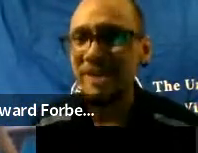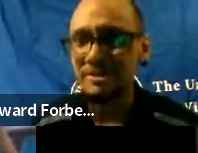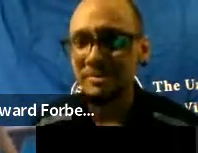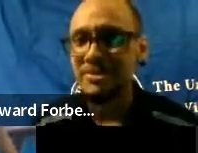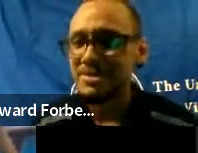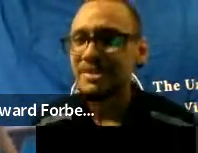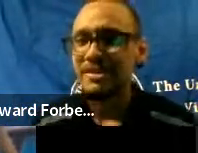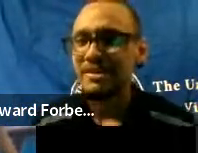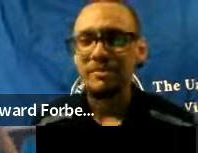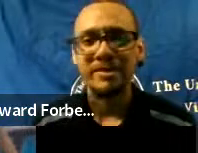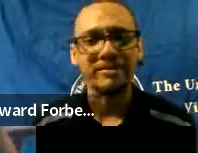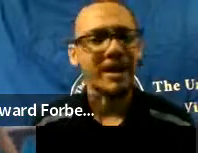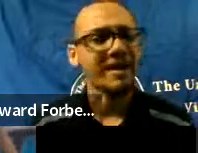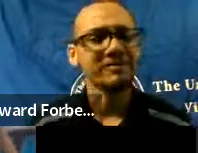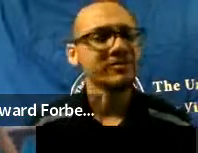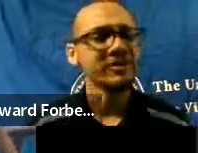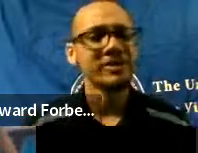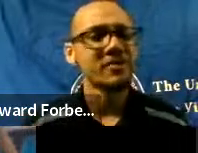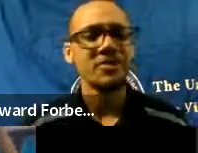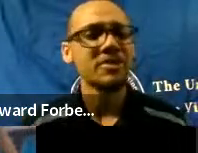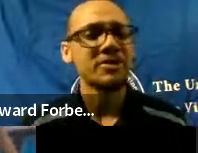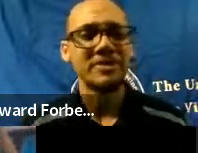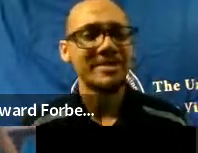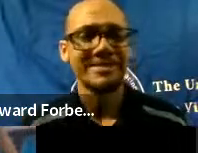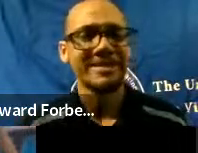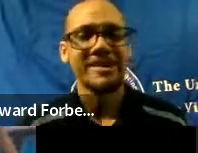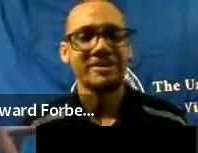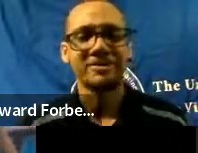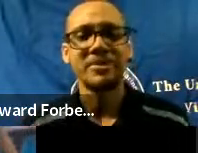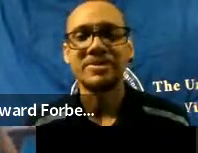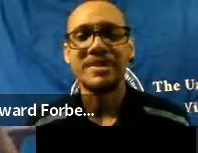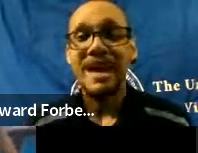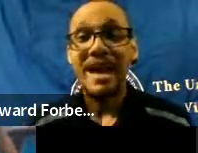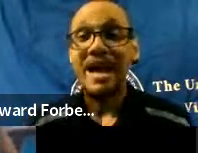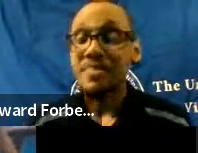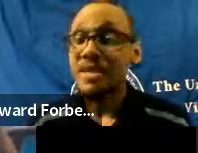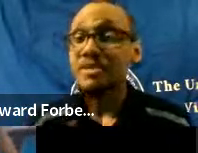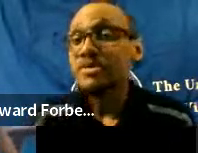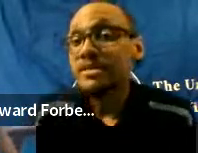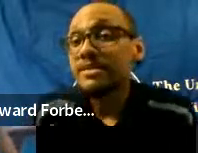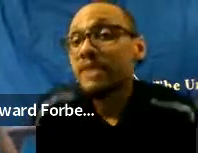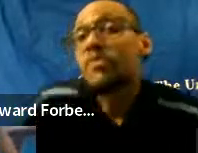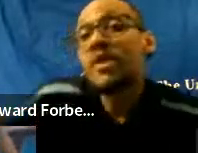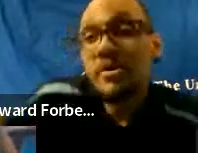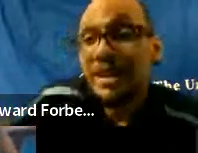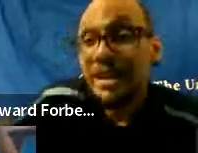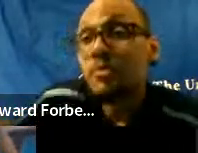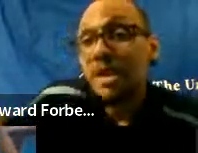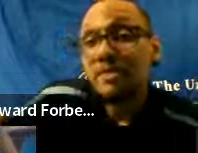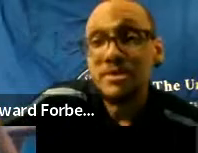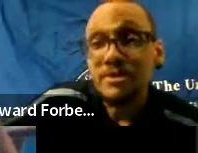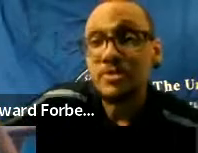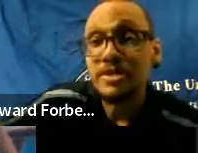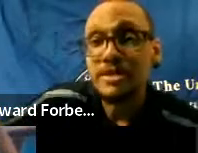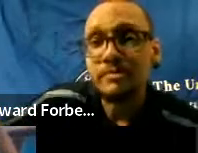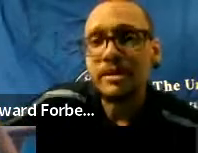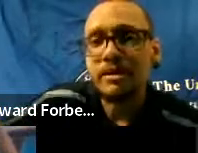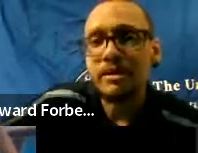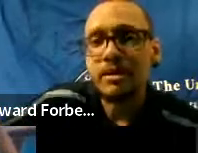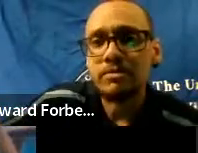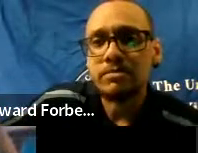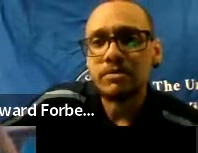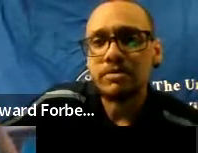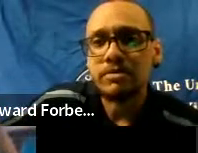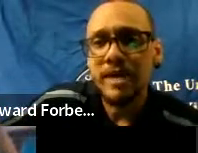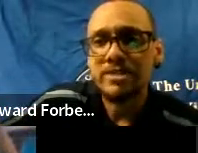saw another octopus. And I'm like, I really don't think you did see an octopus. And then it wasn't until I went out and I went with the students and I'm